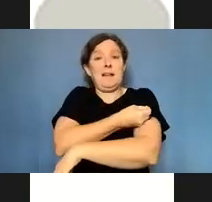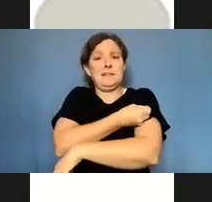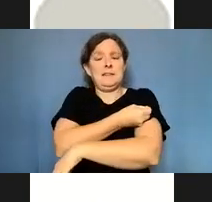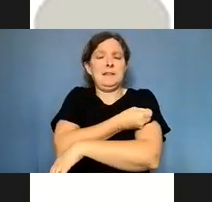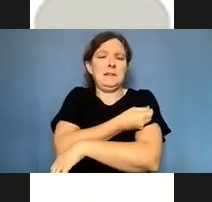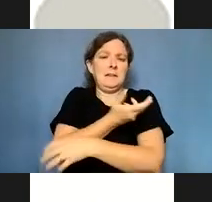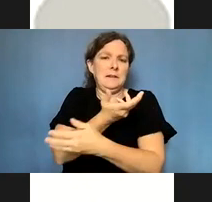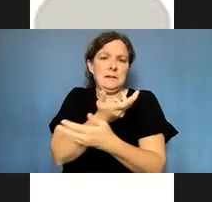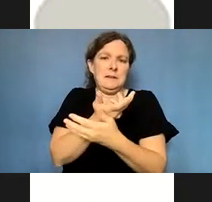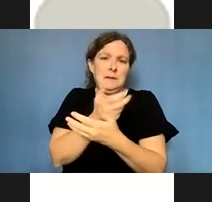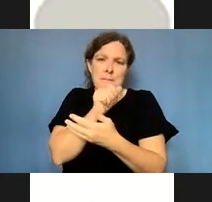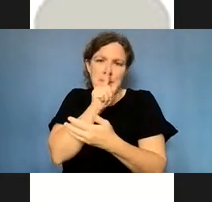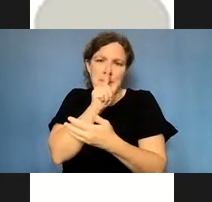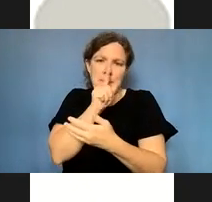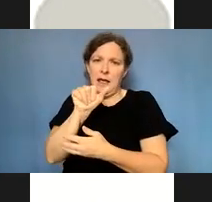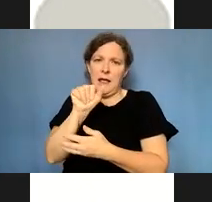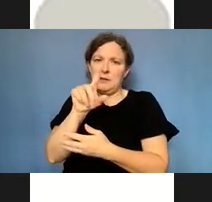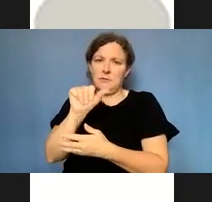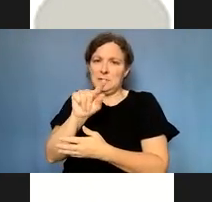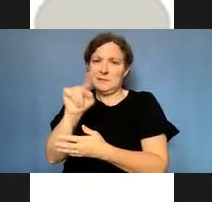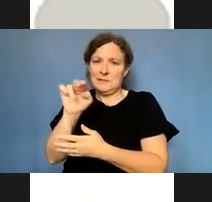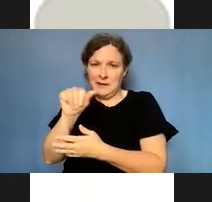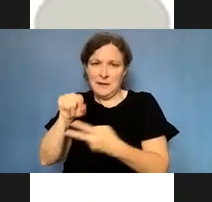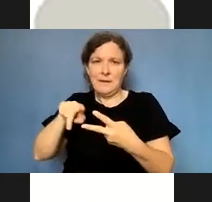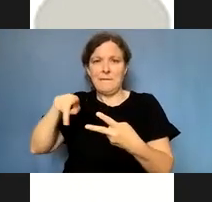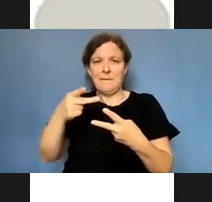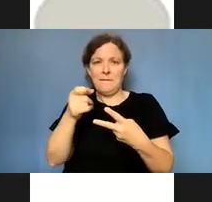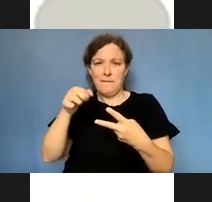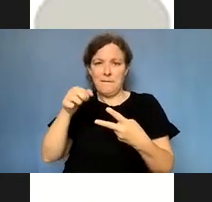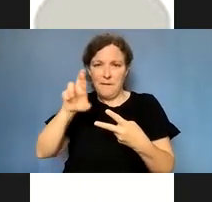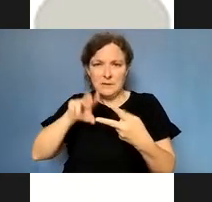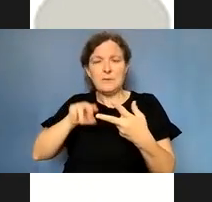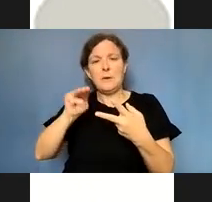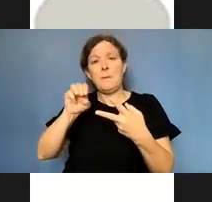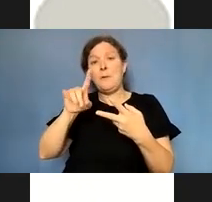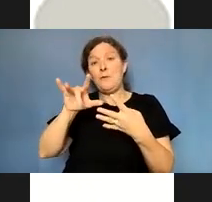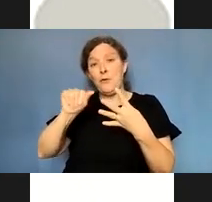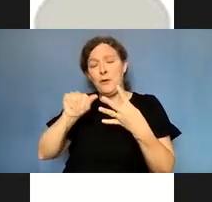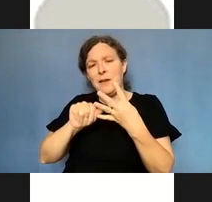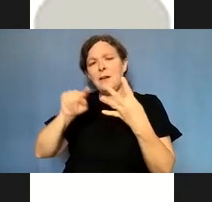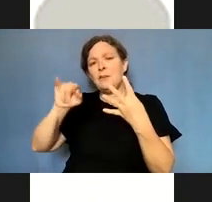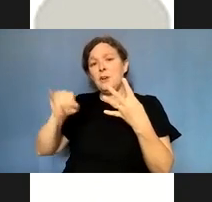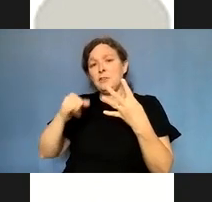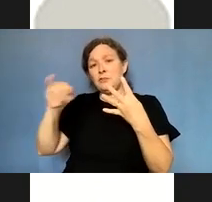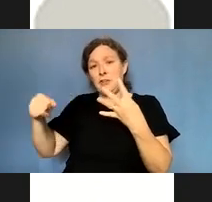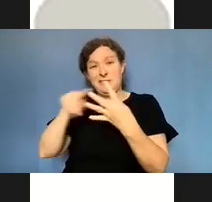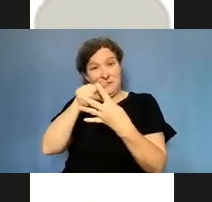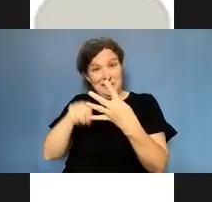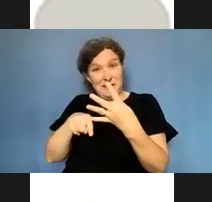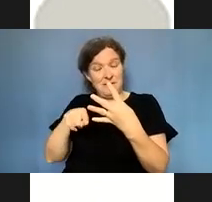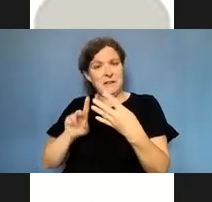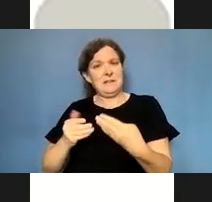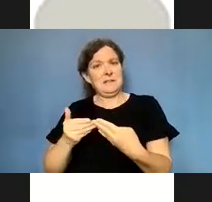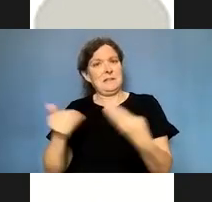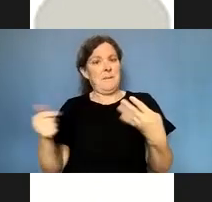either AstraZeneca, Pfizer, Moderna, or Johnson & Johnson or Janssen, if they receive vaccine